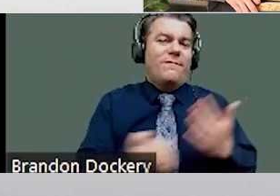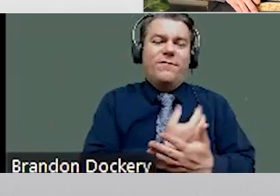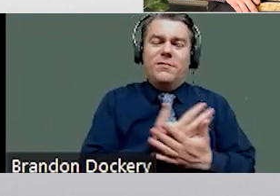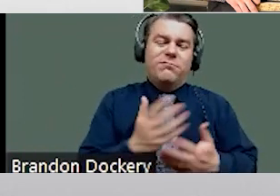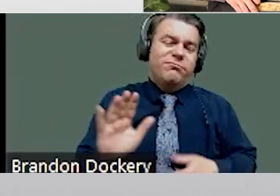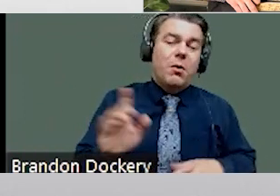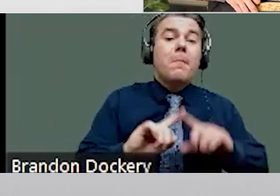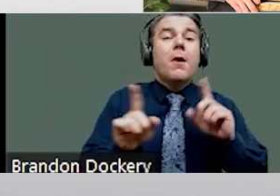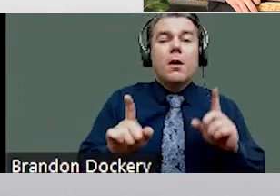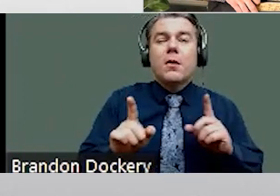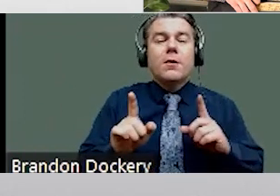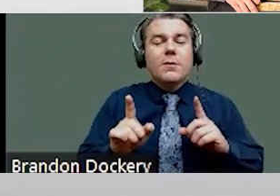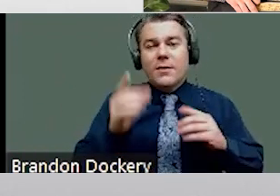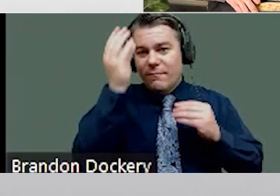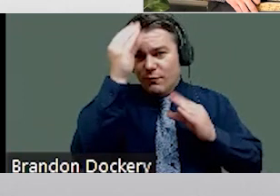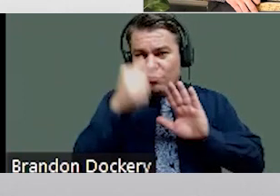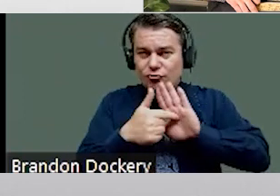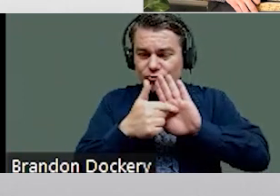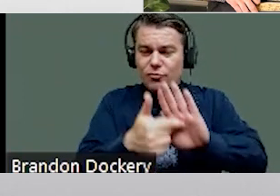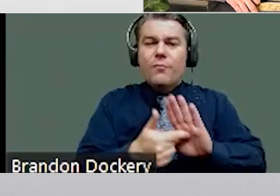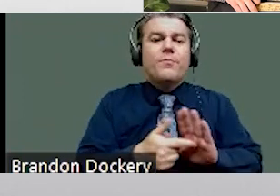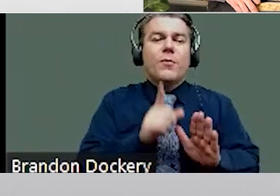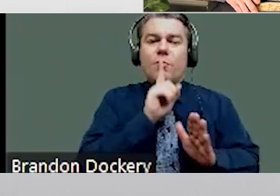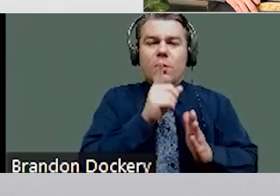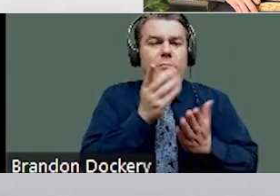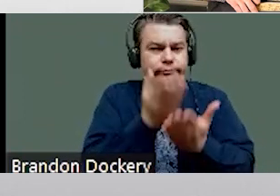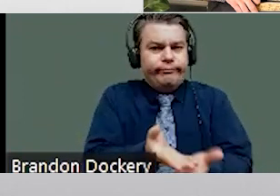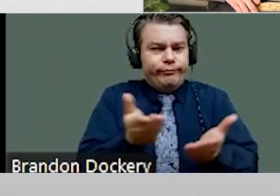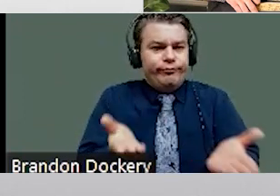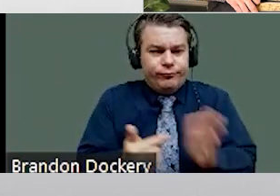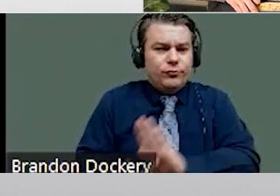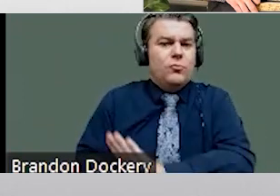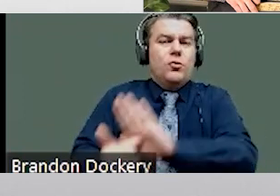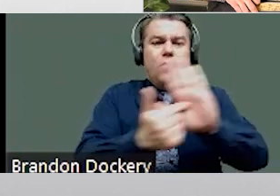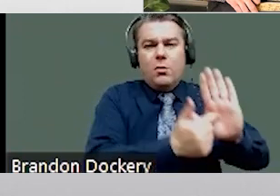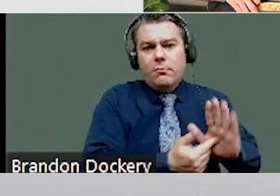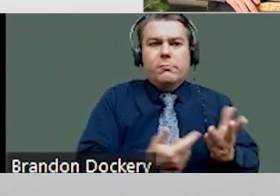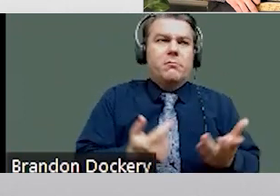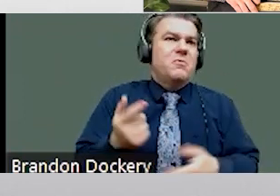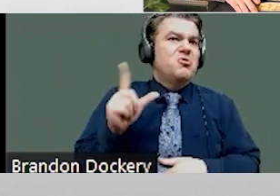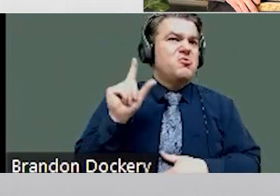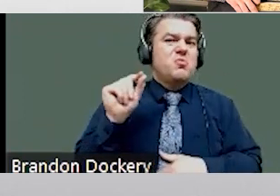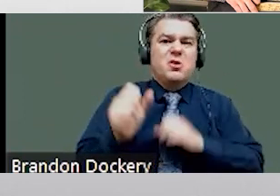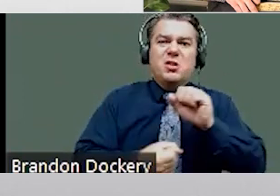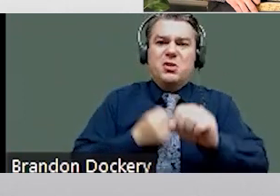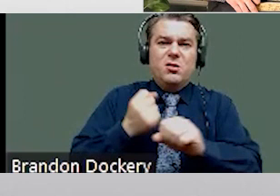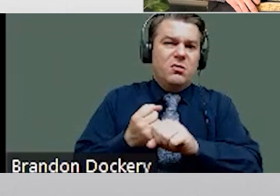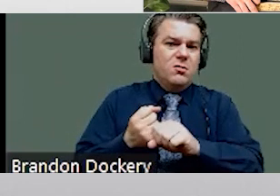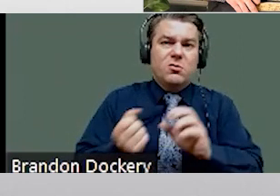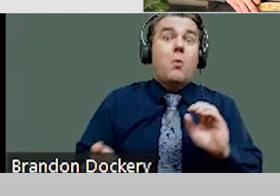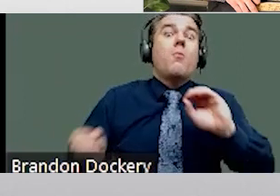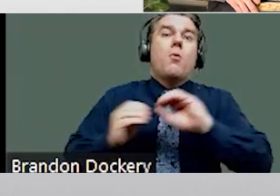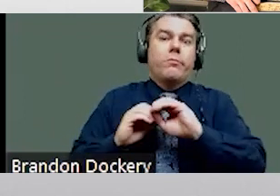it, but the infographic really lays out, particularly over the last 20 plus